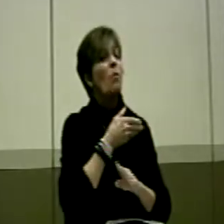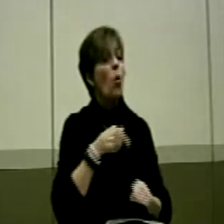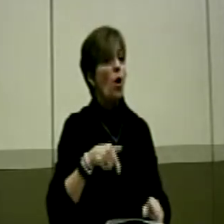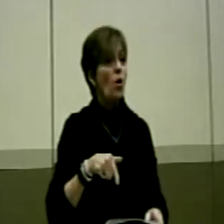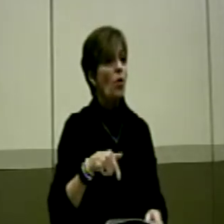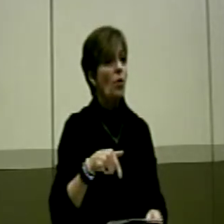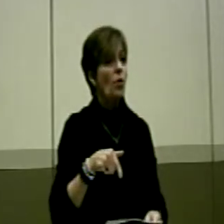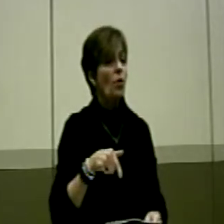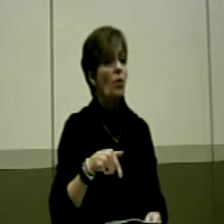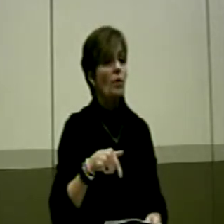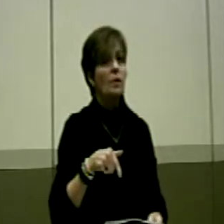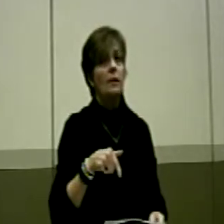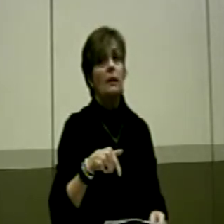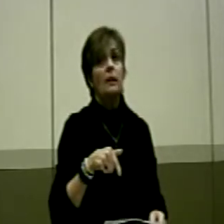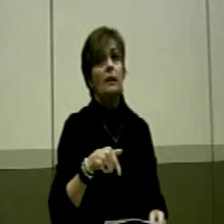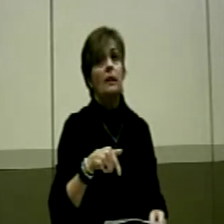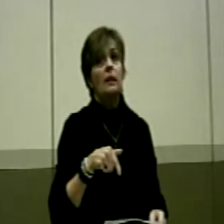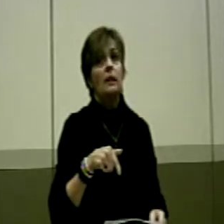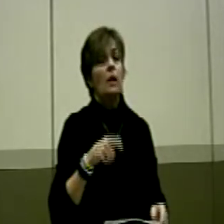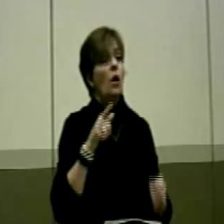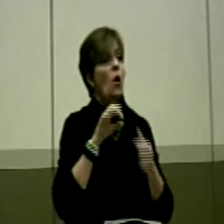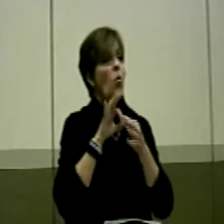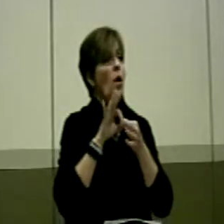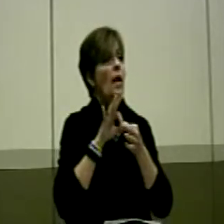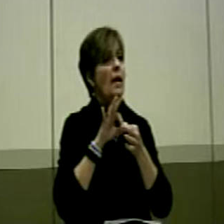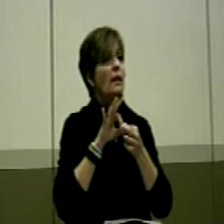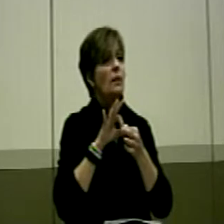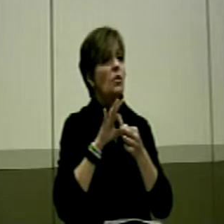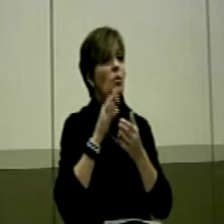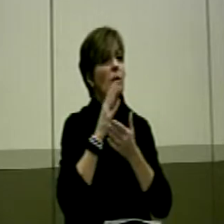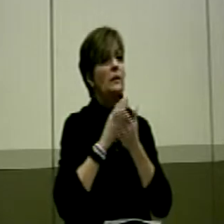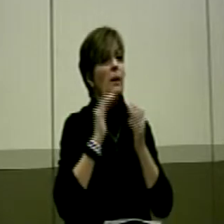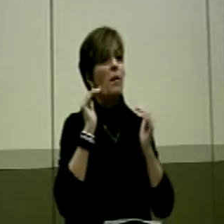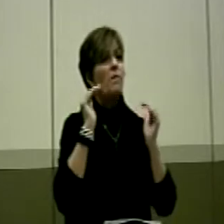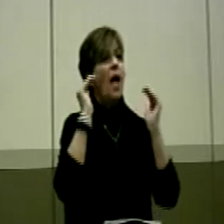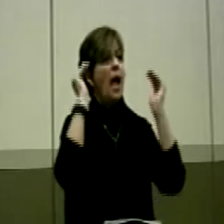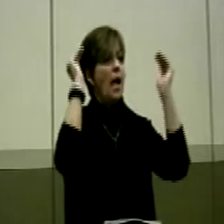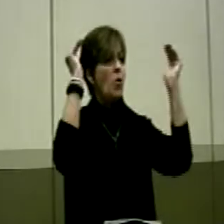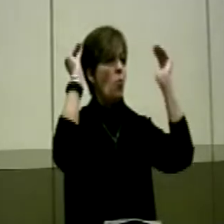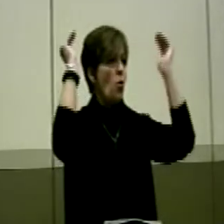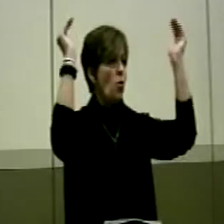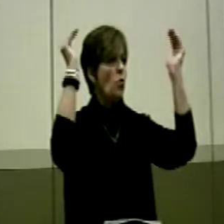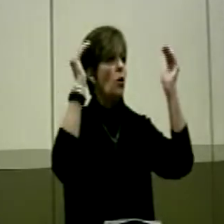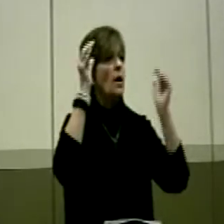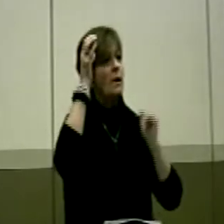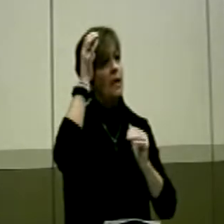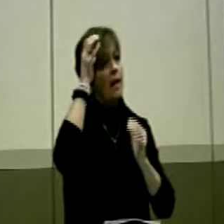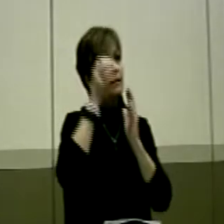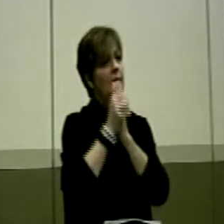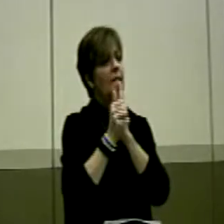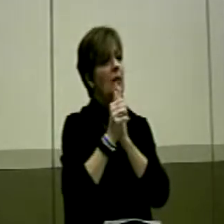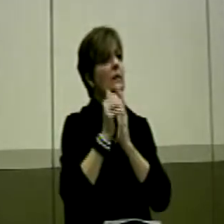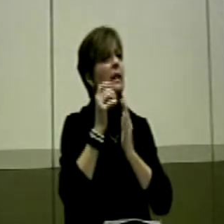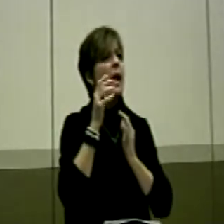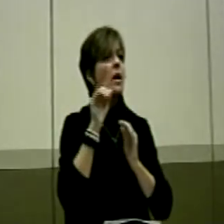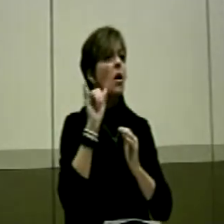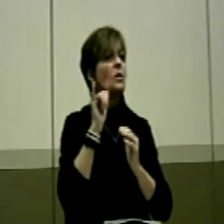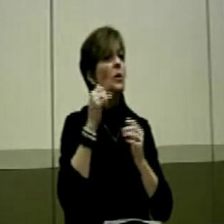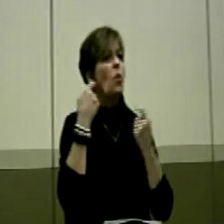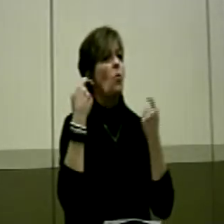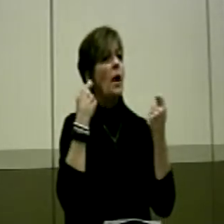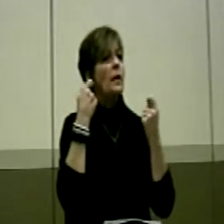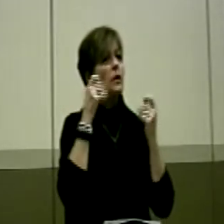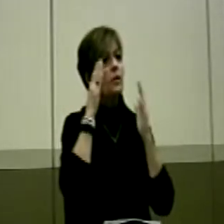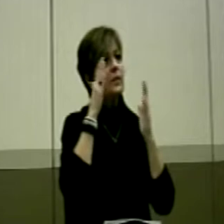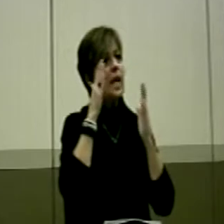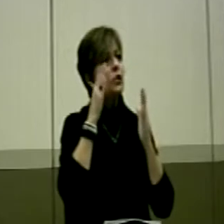relating to some of the higher order cognitive skills and also some of like this regulation of like attention and impulsive. Any of you like know which part